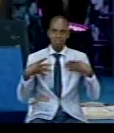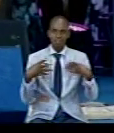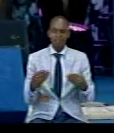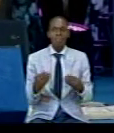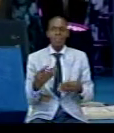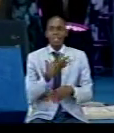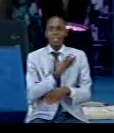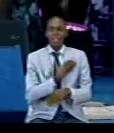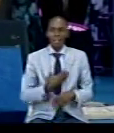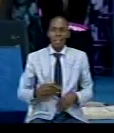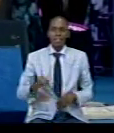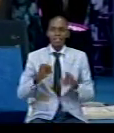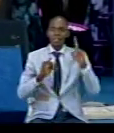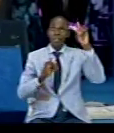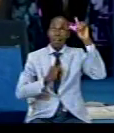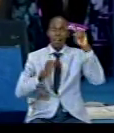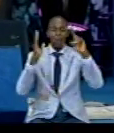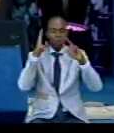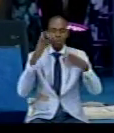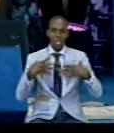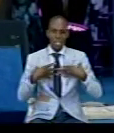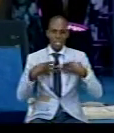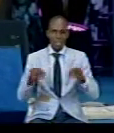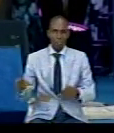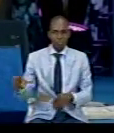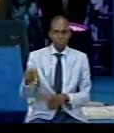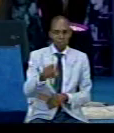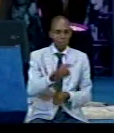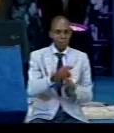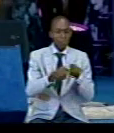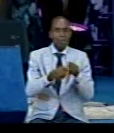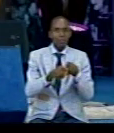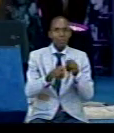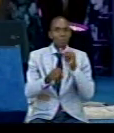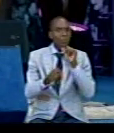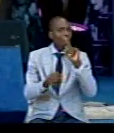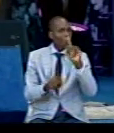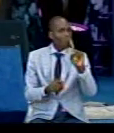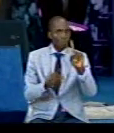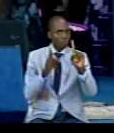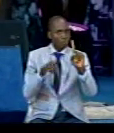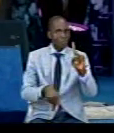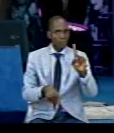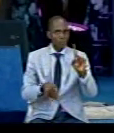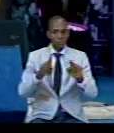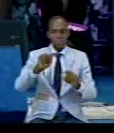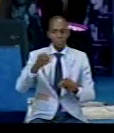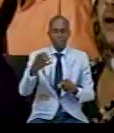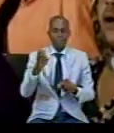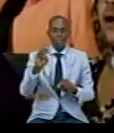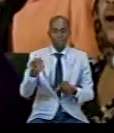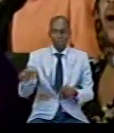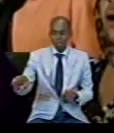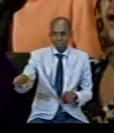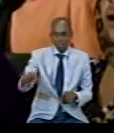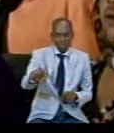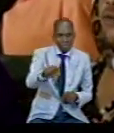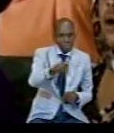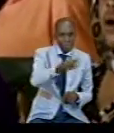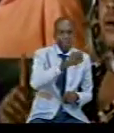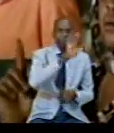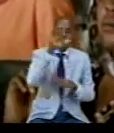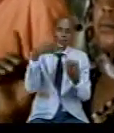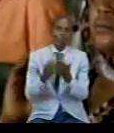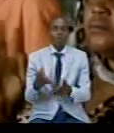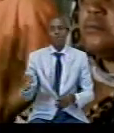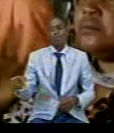cure them. Not only one person, them. How many of them? All of you, all of